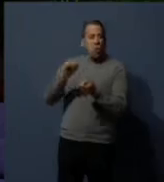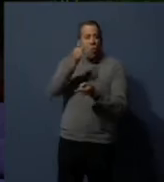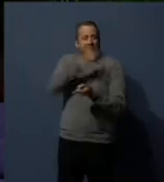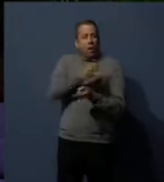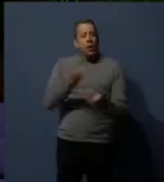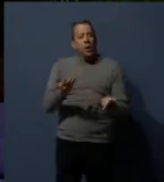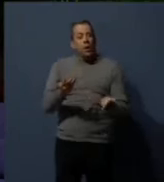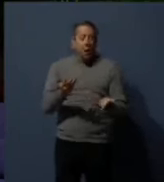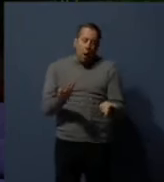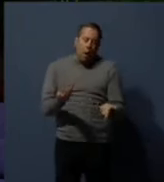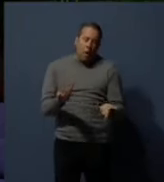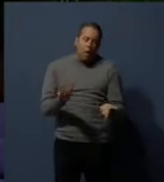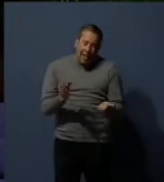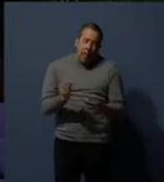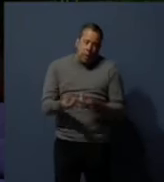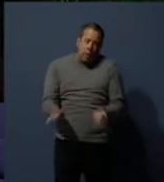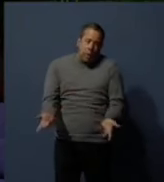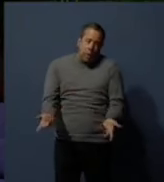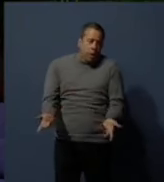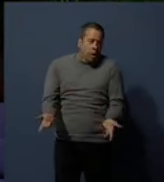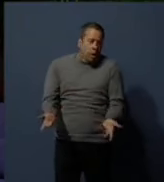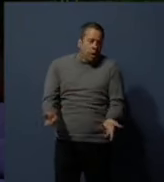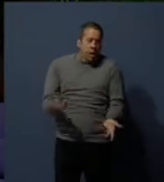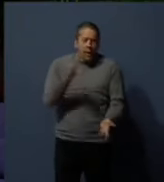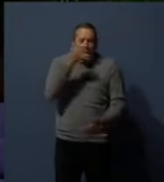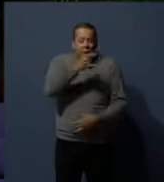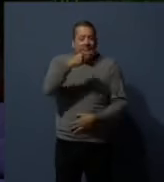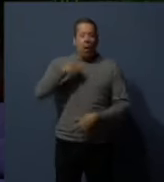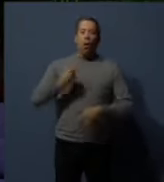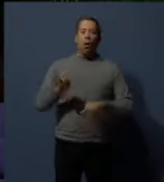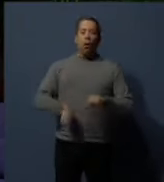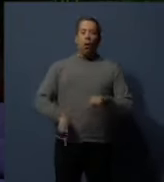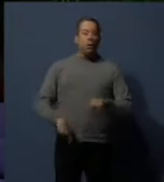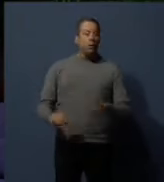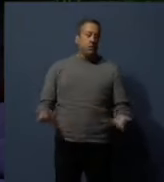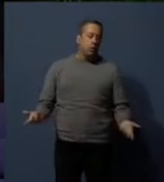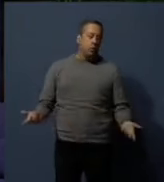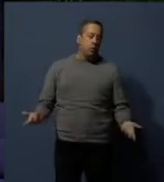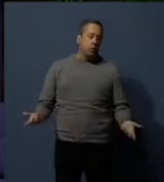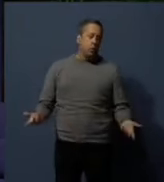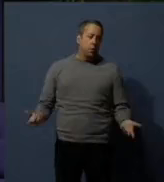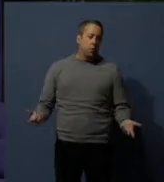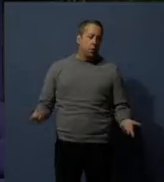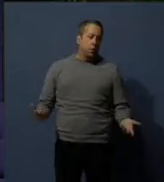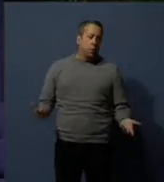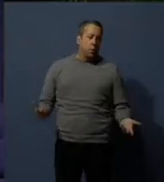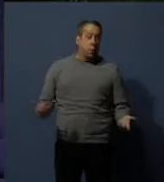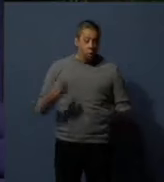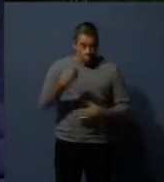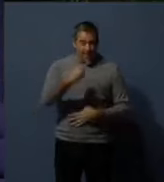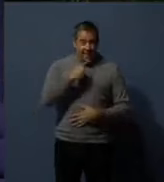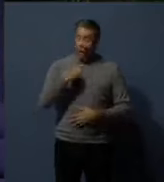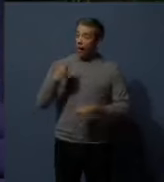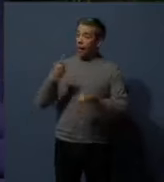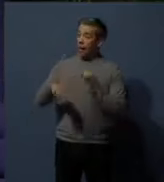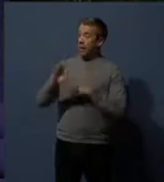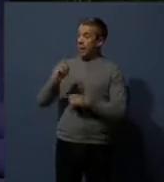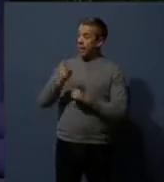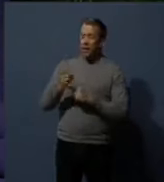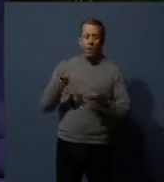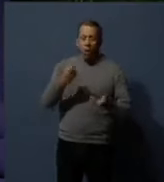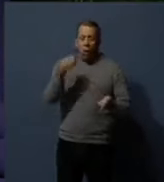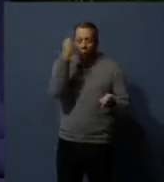right? It's almost that ridiculous to say I can't serve 90 minutes a month. It almost sounds silly even letting those words come out of your